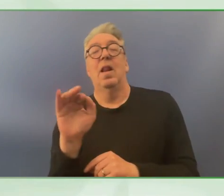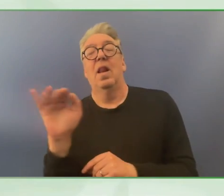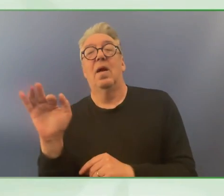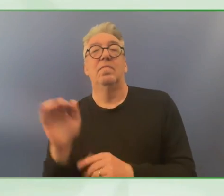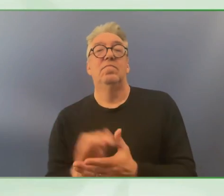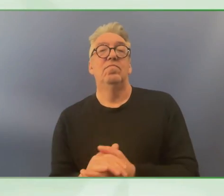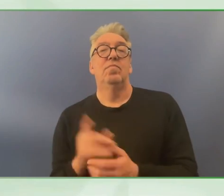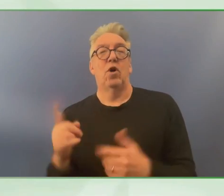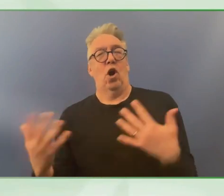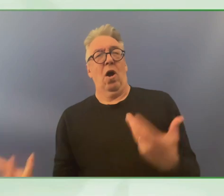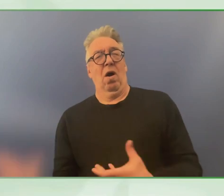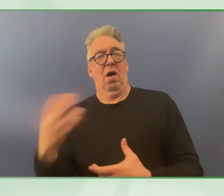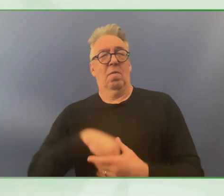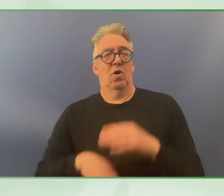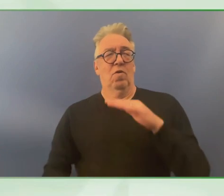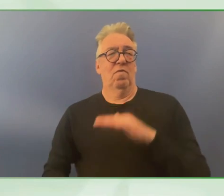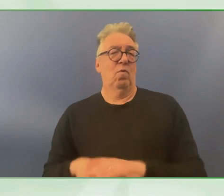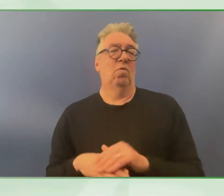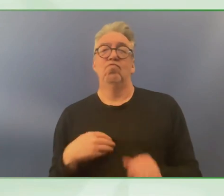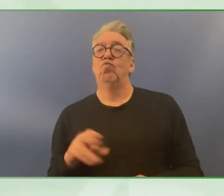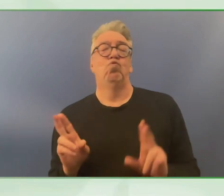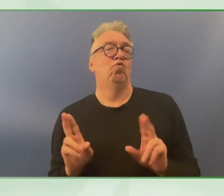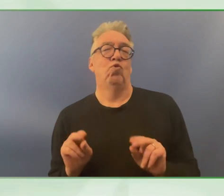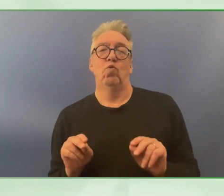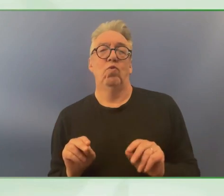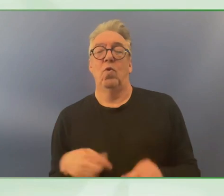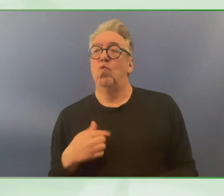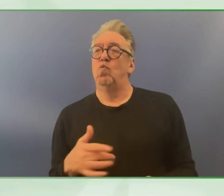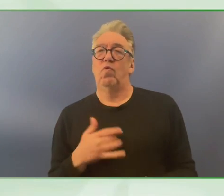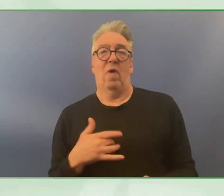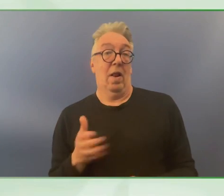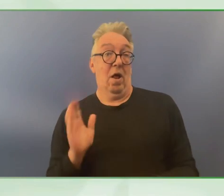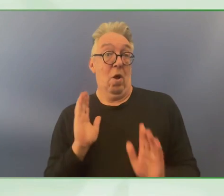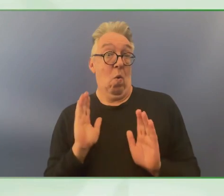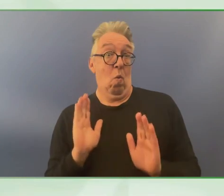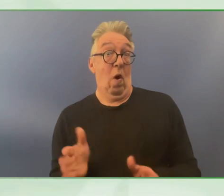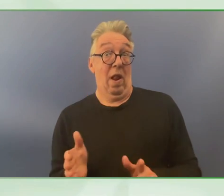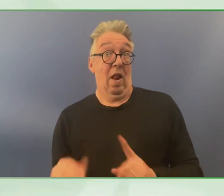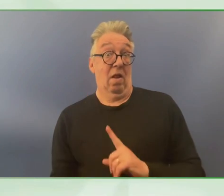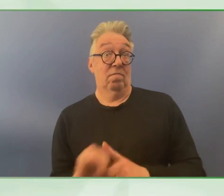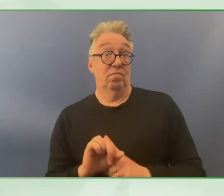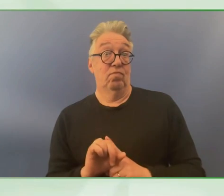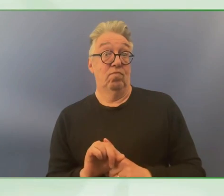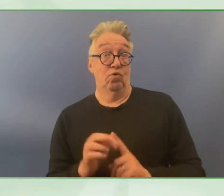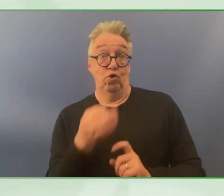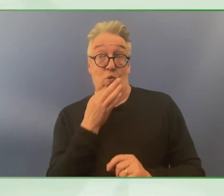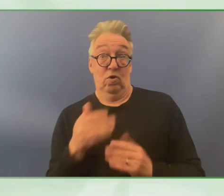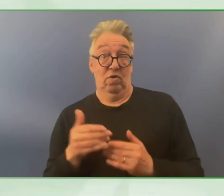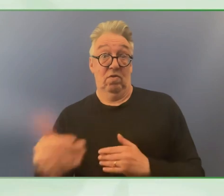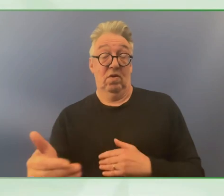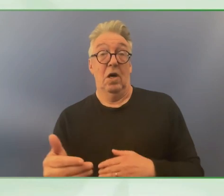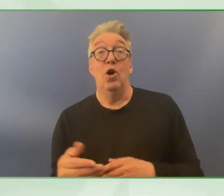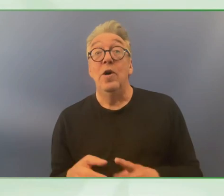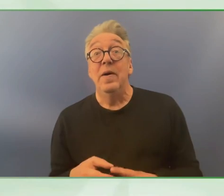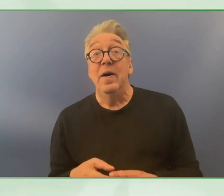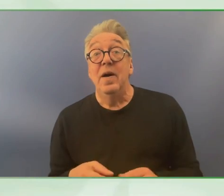least our part of the world to do it, but we feel it will happen soon. So particularly for the deaf community, we have brought